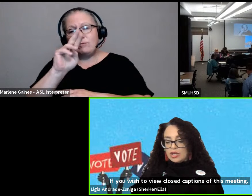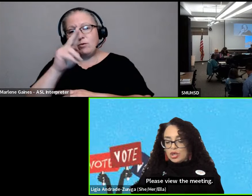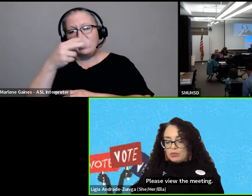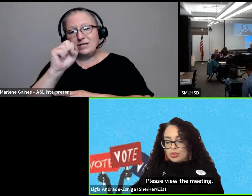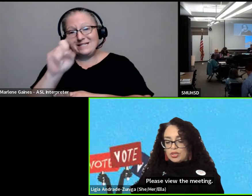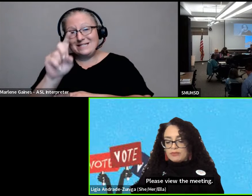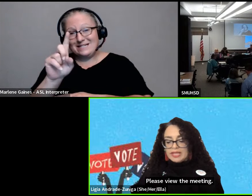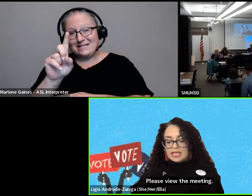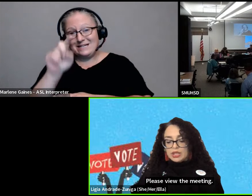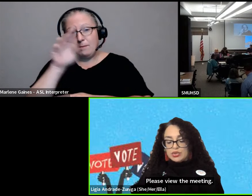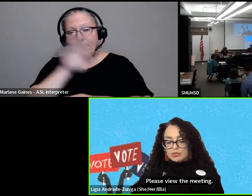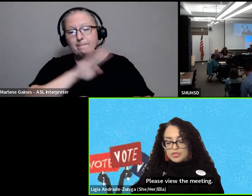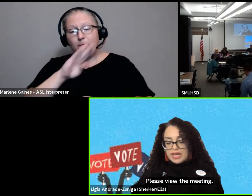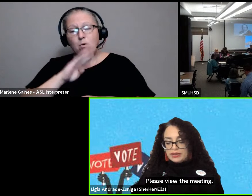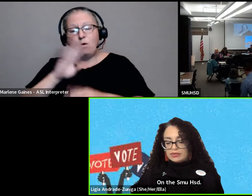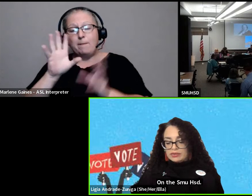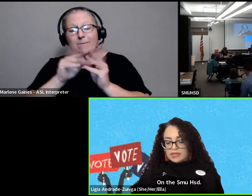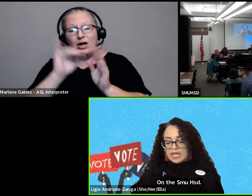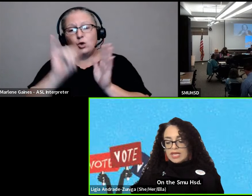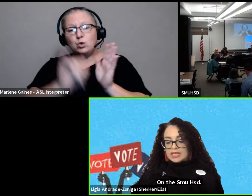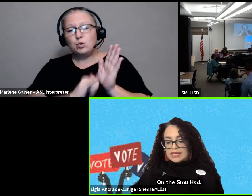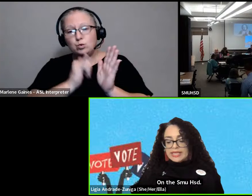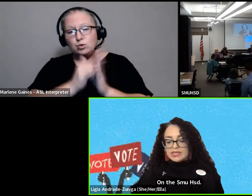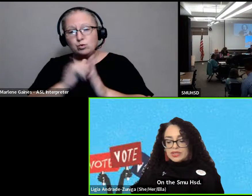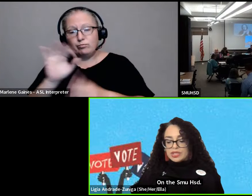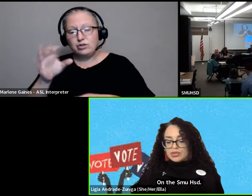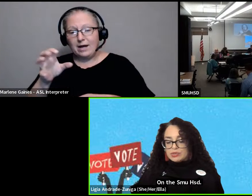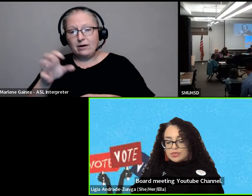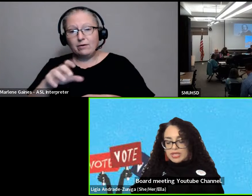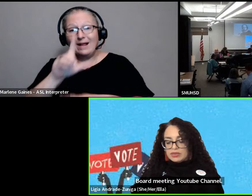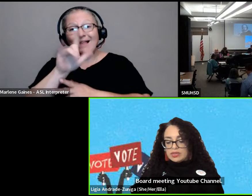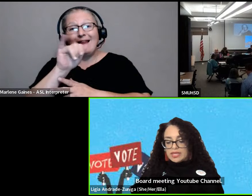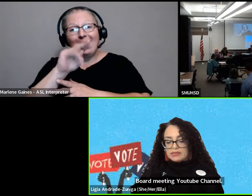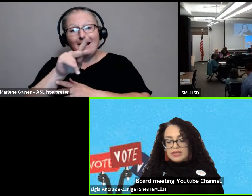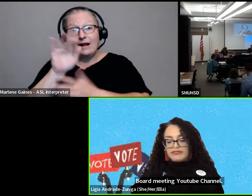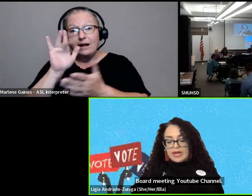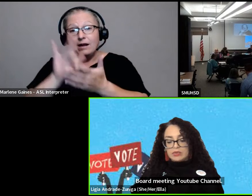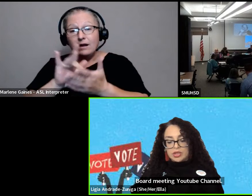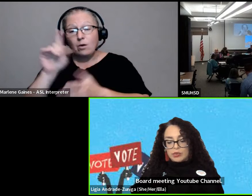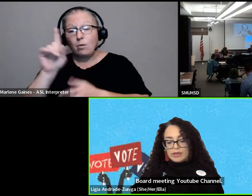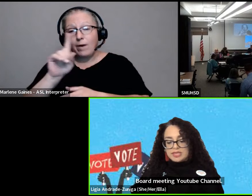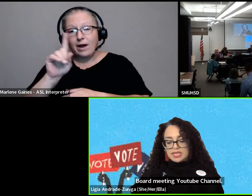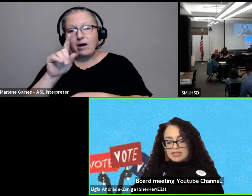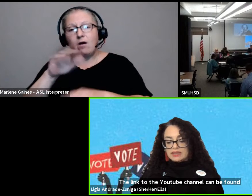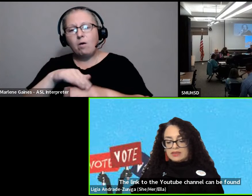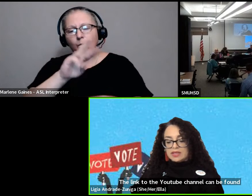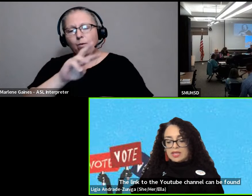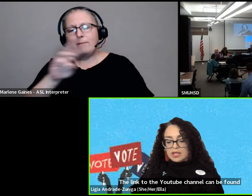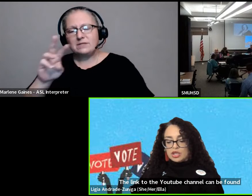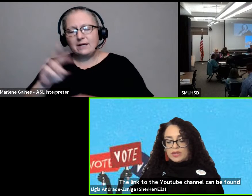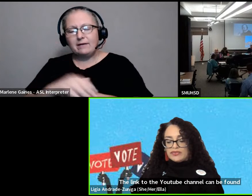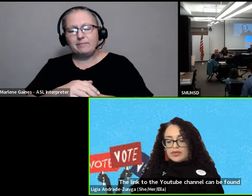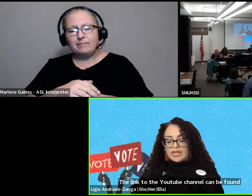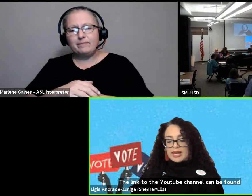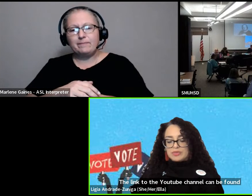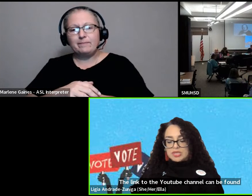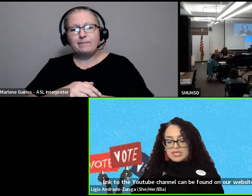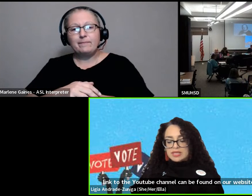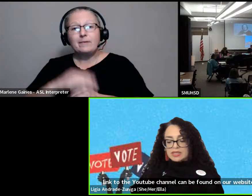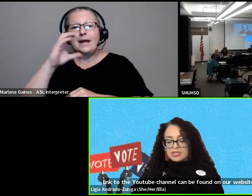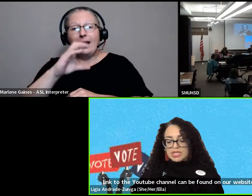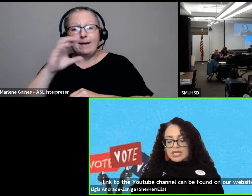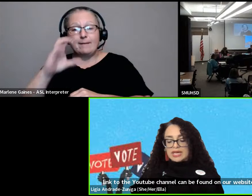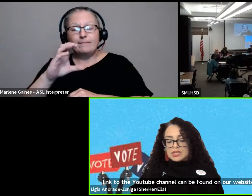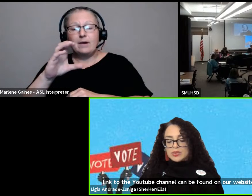SMUHSD board meeting YouTube channel. The link to the YouTube channel can be found on our website. You may view the captions